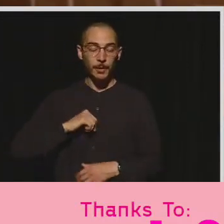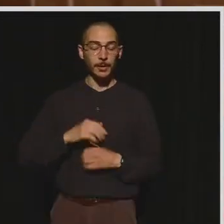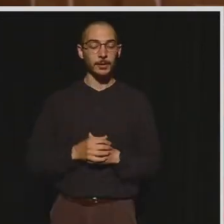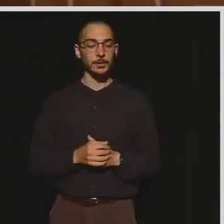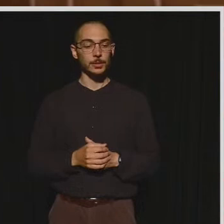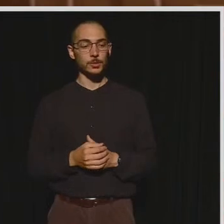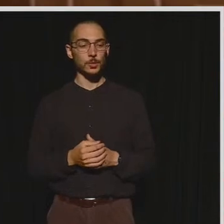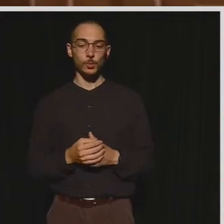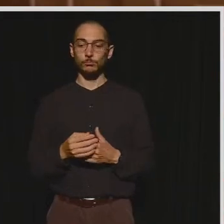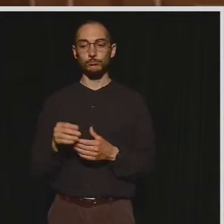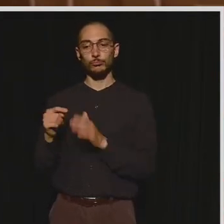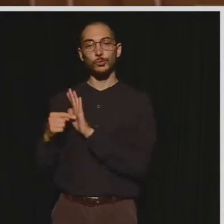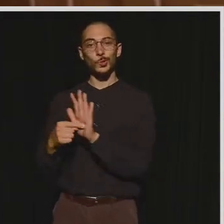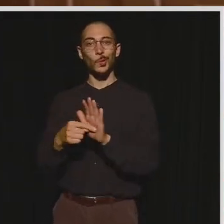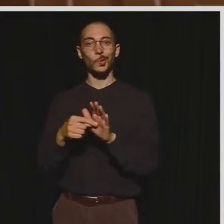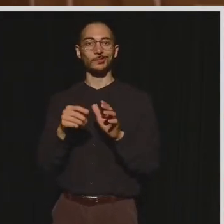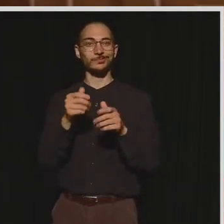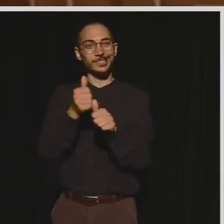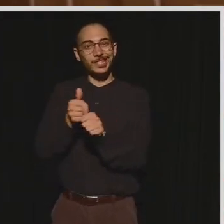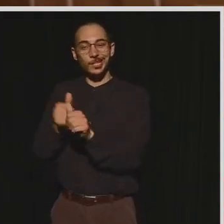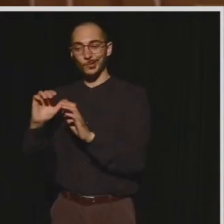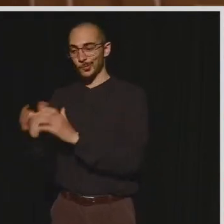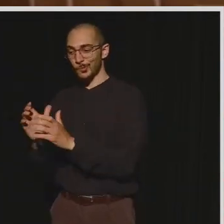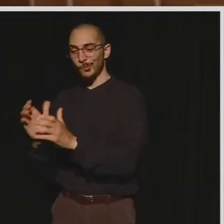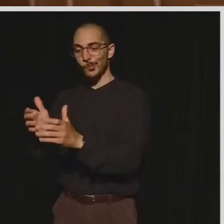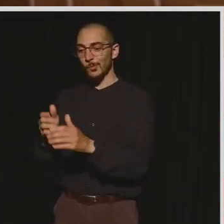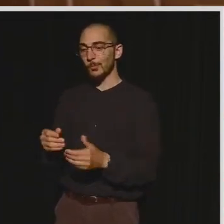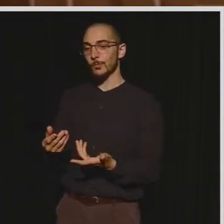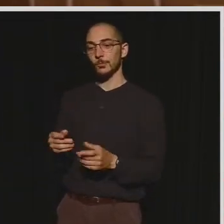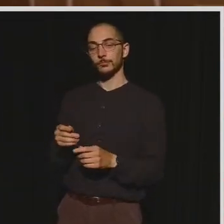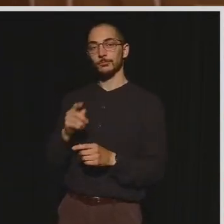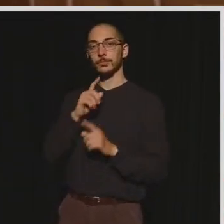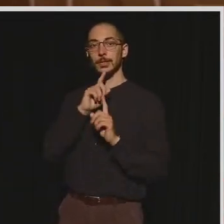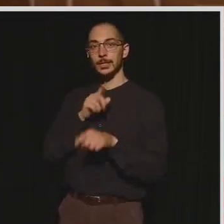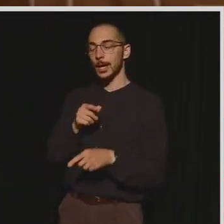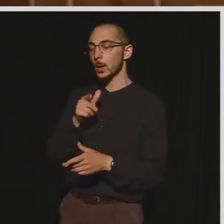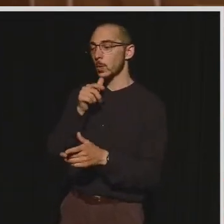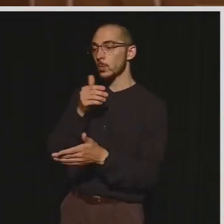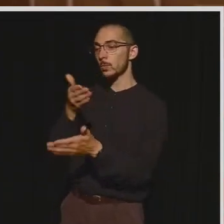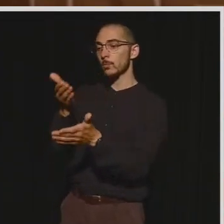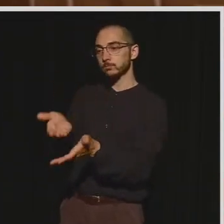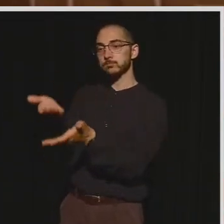of it, and seeing the reaction of people